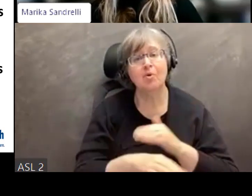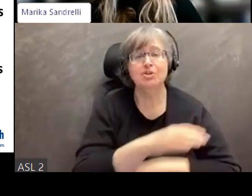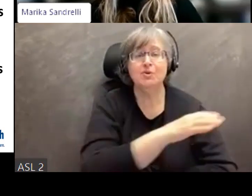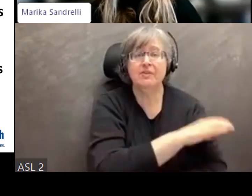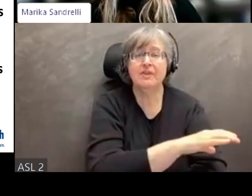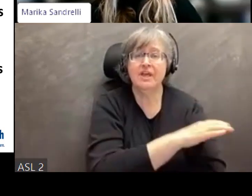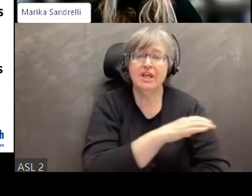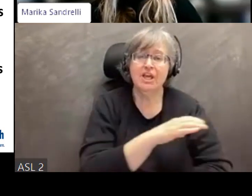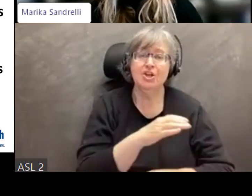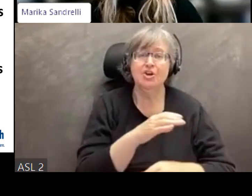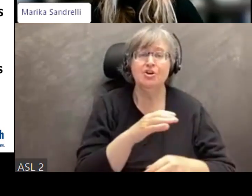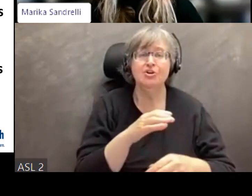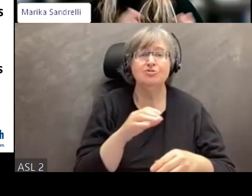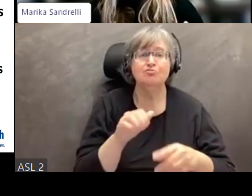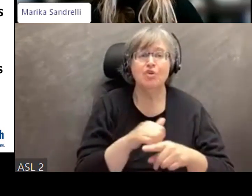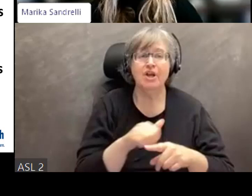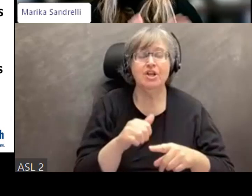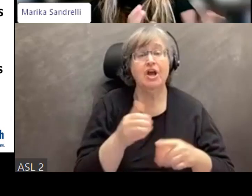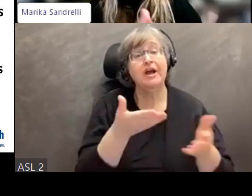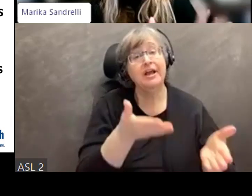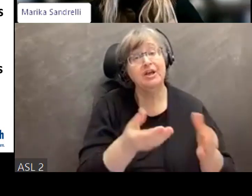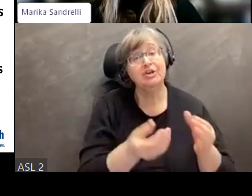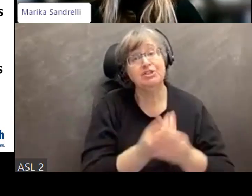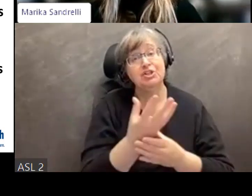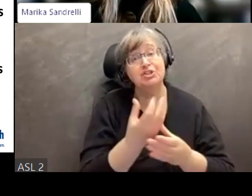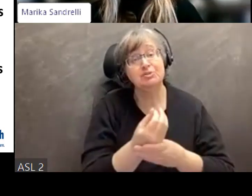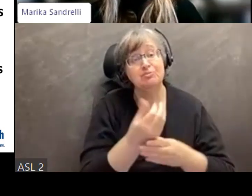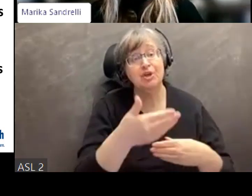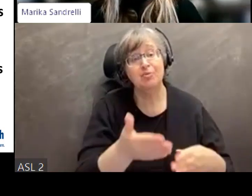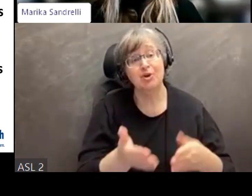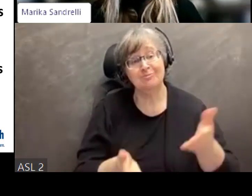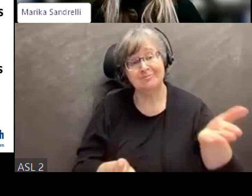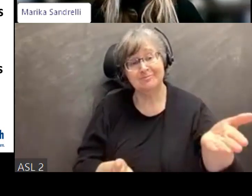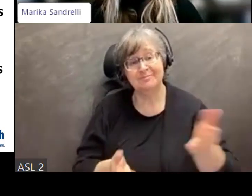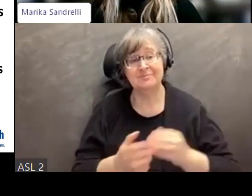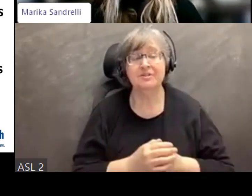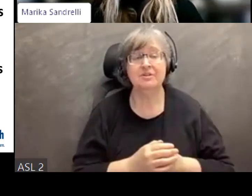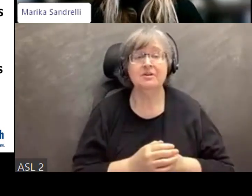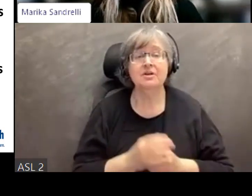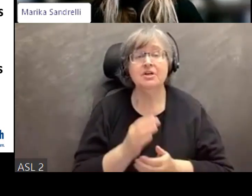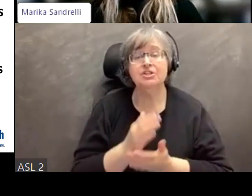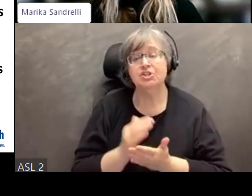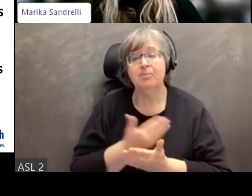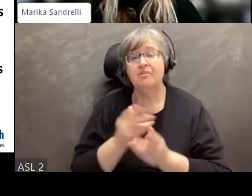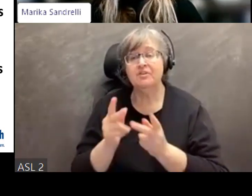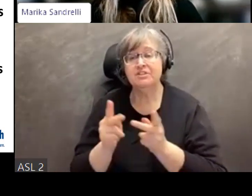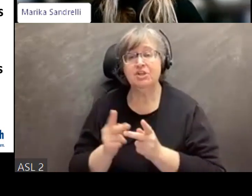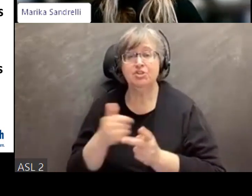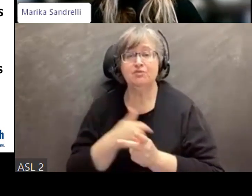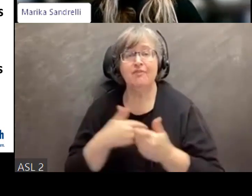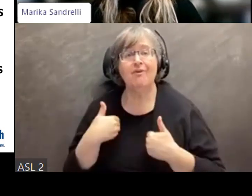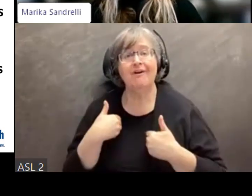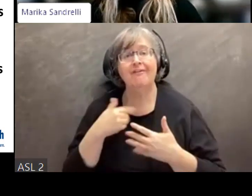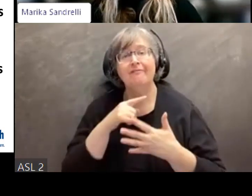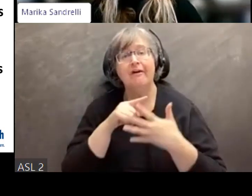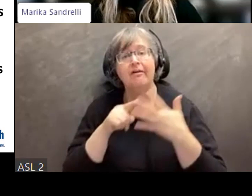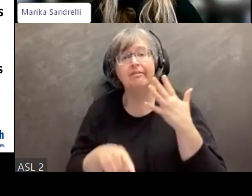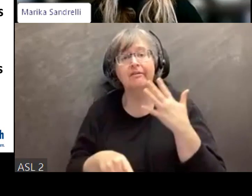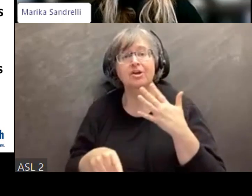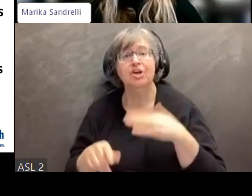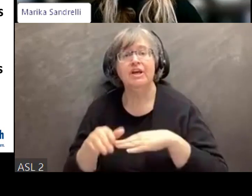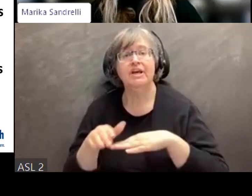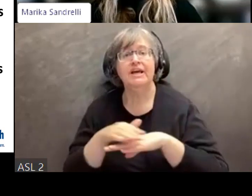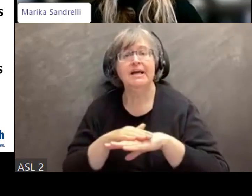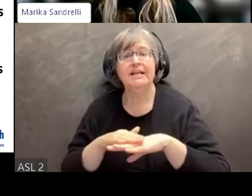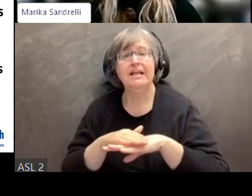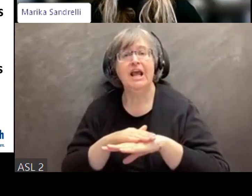into a clinical practice and they were able to, here's the spring room that you see right now. In some of our sites, we have all of